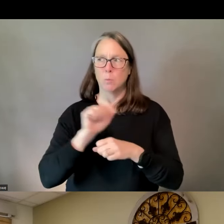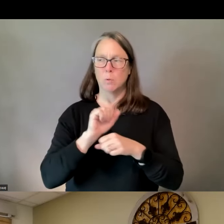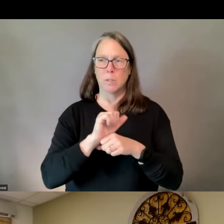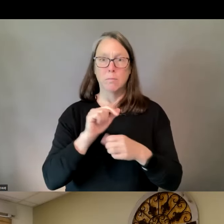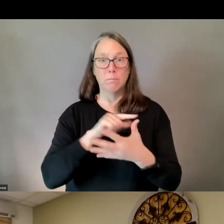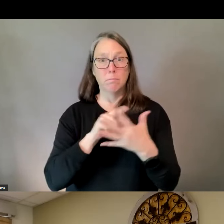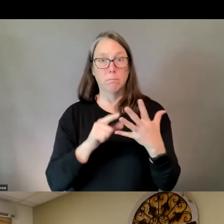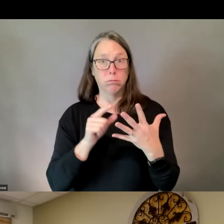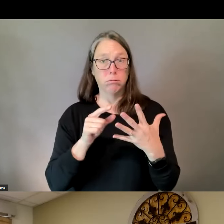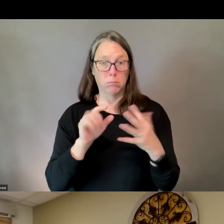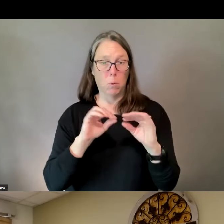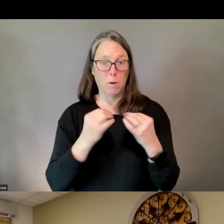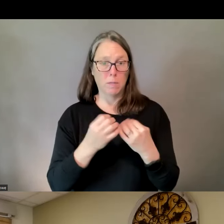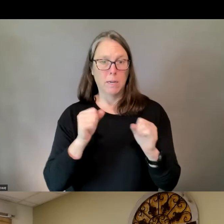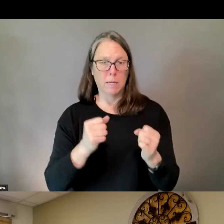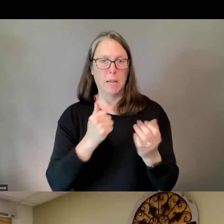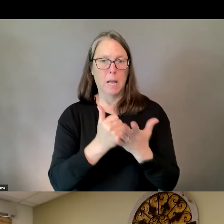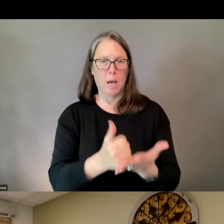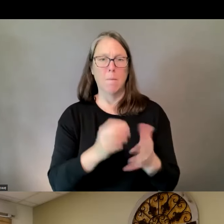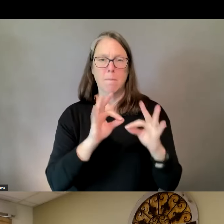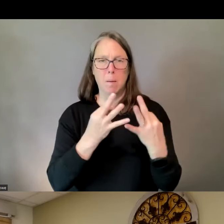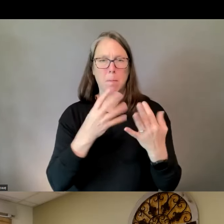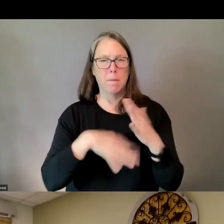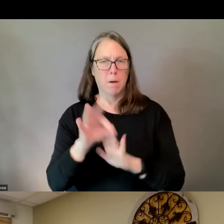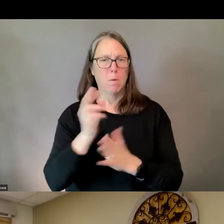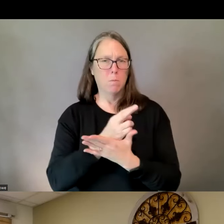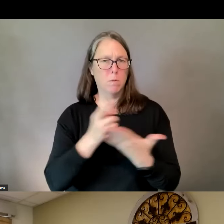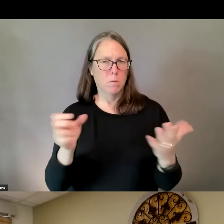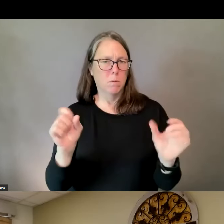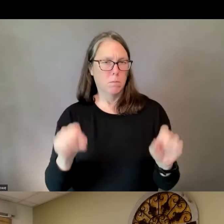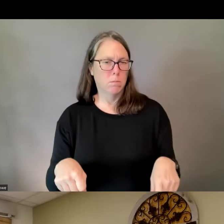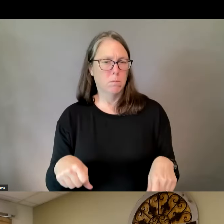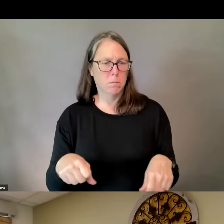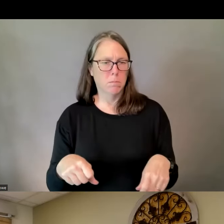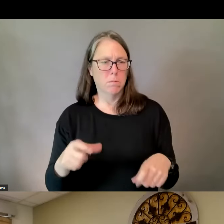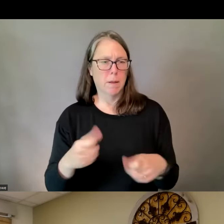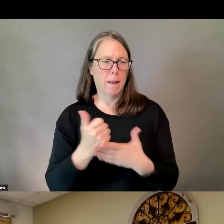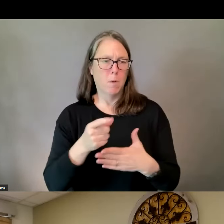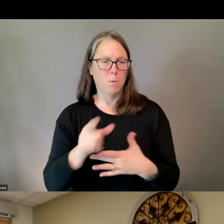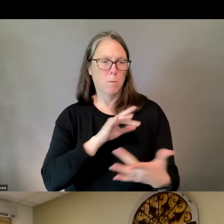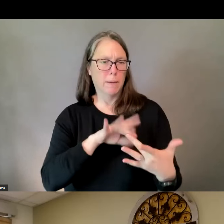organizations are able to help families find resources and can be good to get connected with.